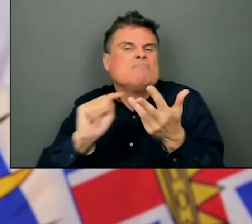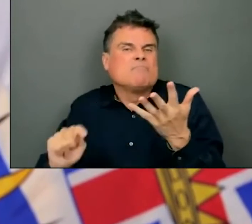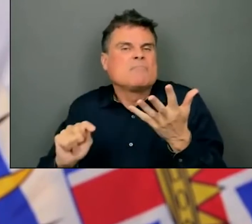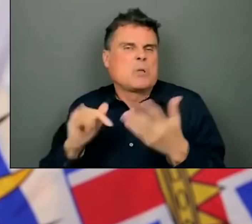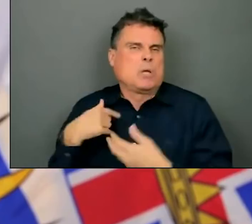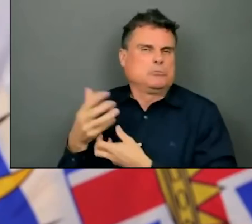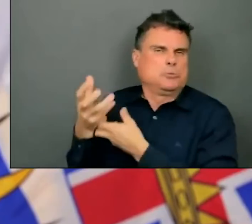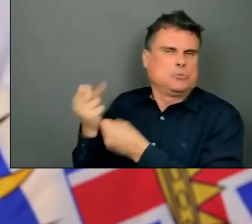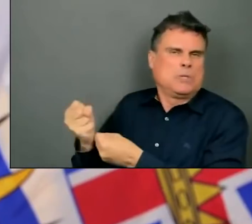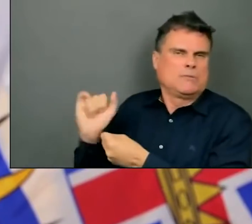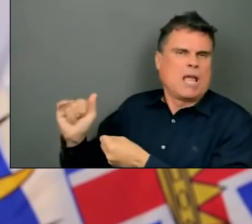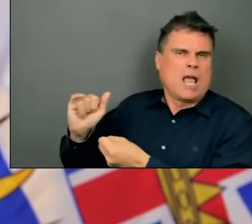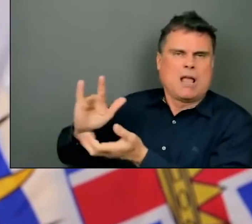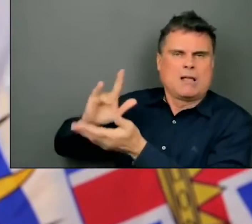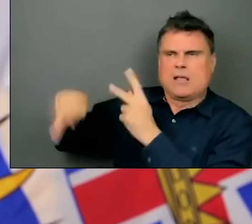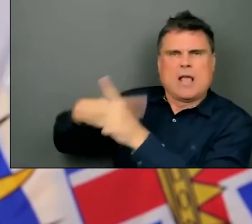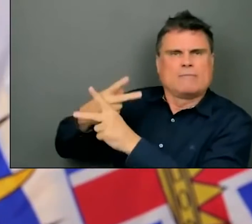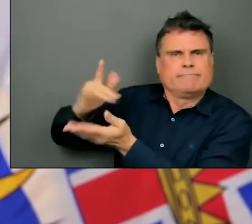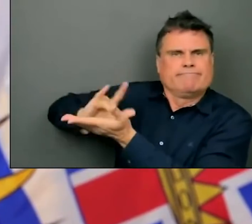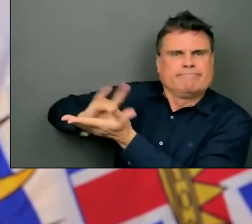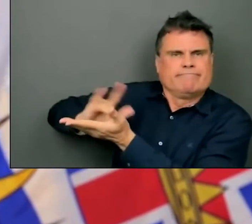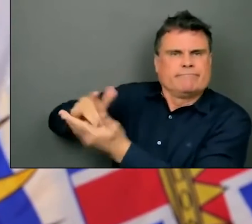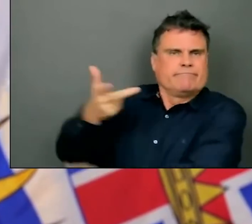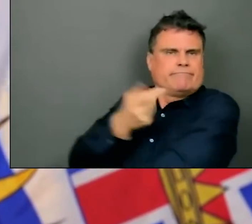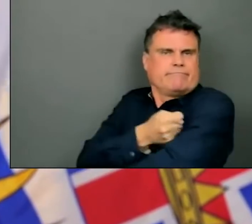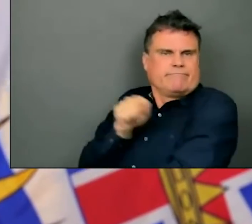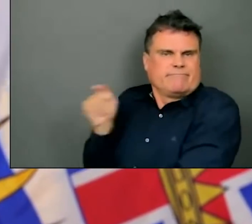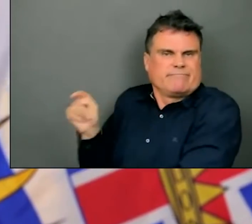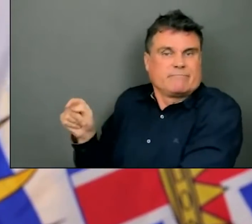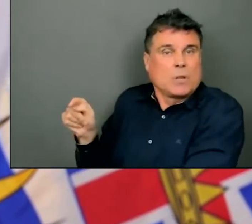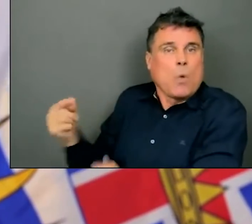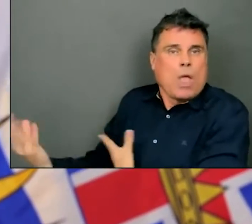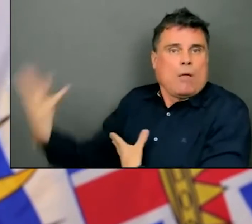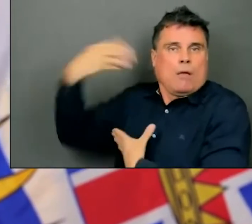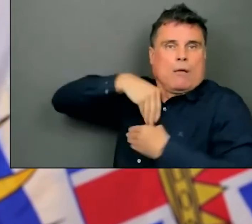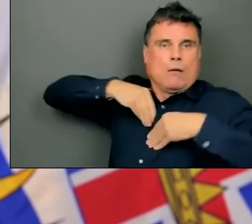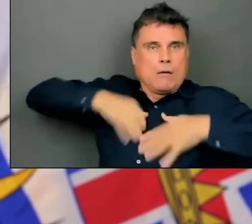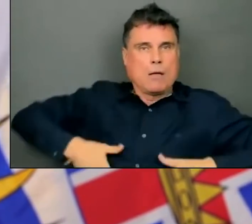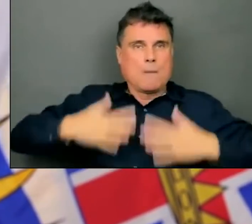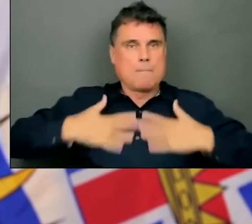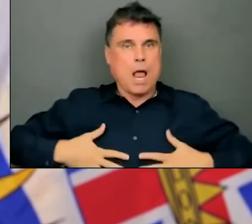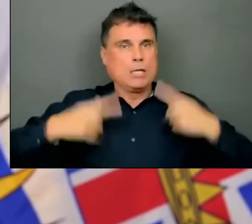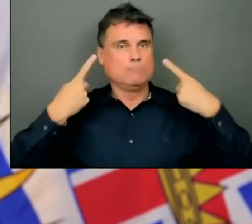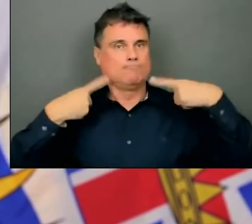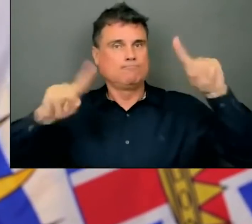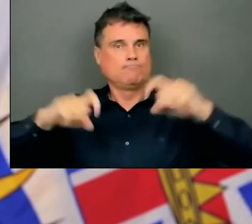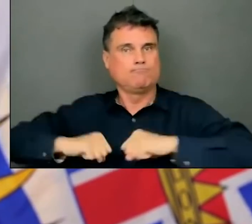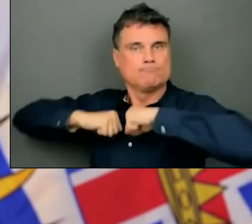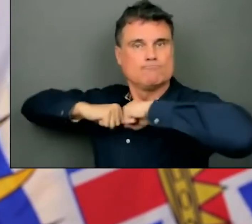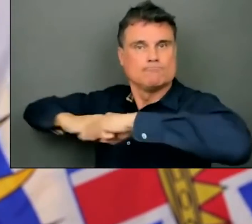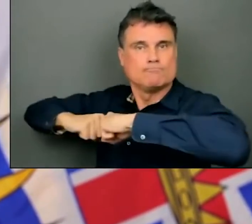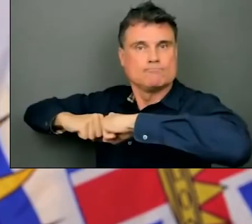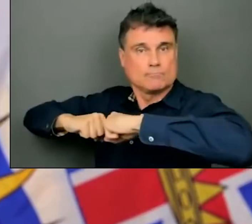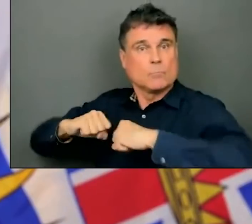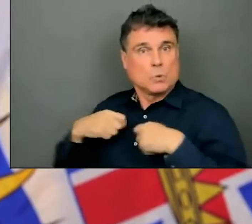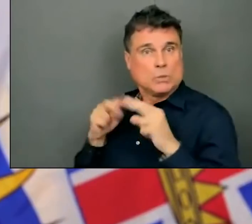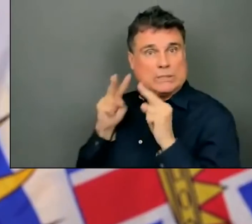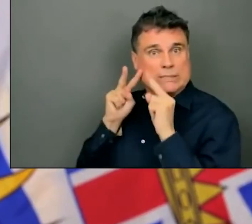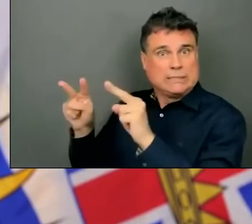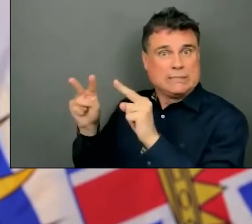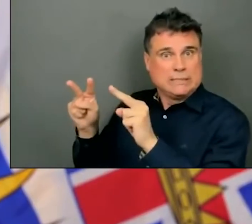making vaccines, and we know the immune system responds well. The data that we've seen that Health Canada has approved show it's